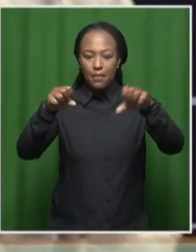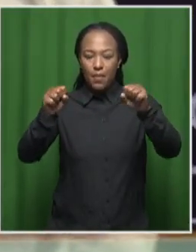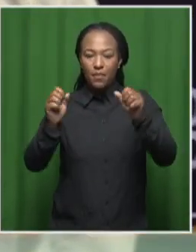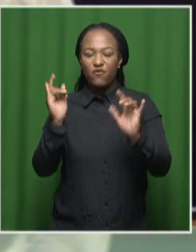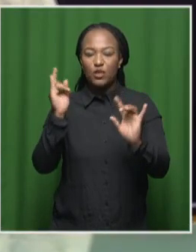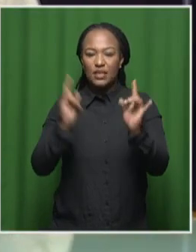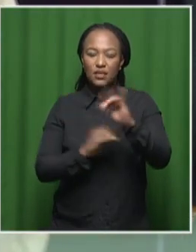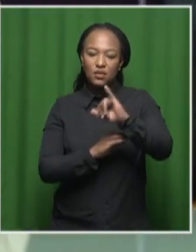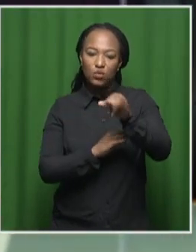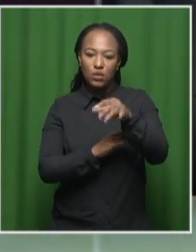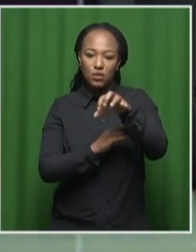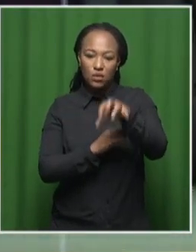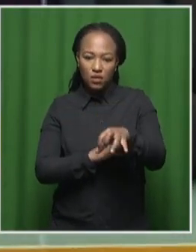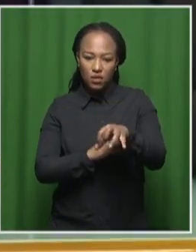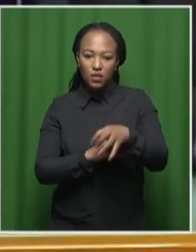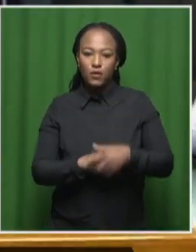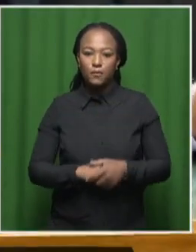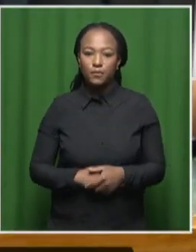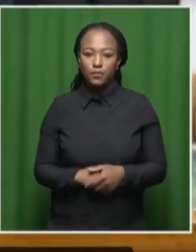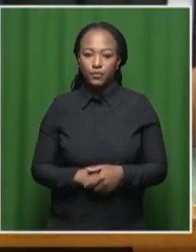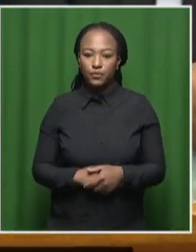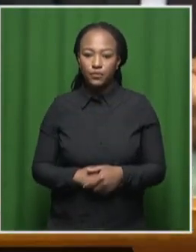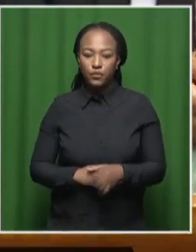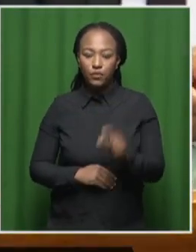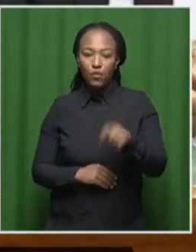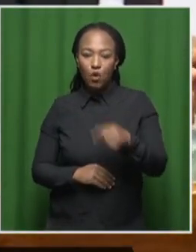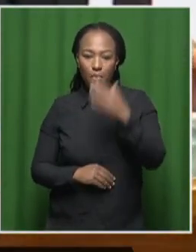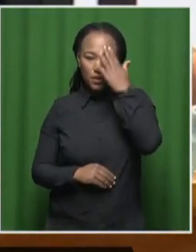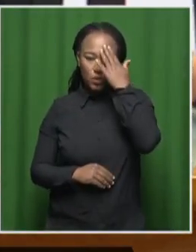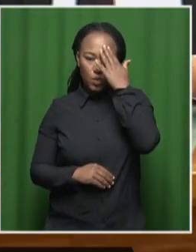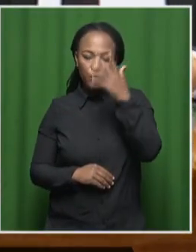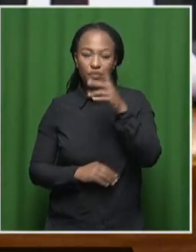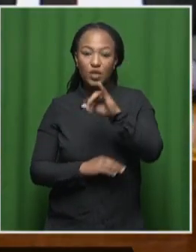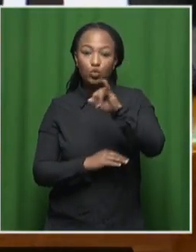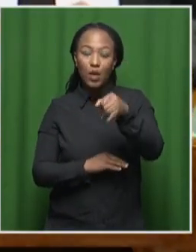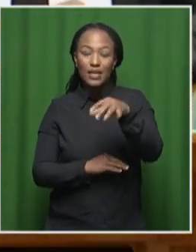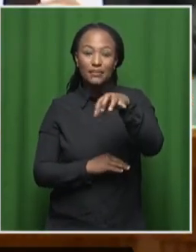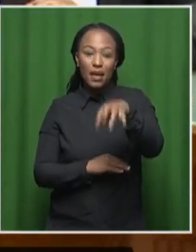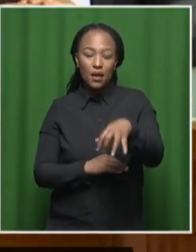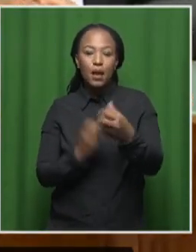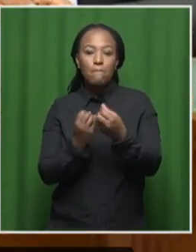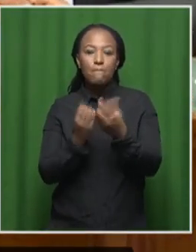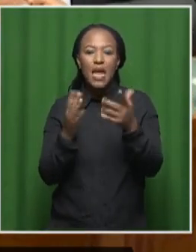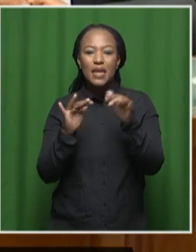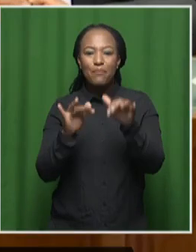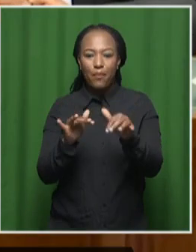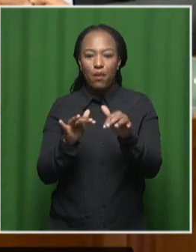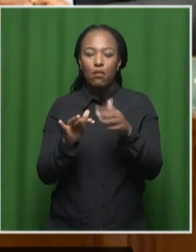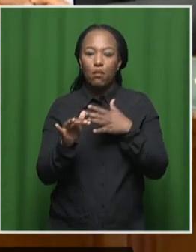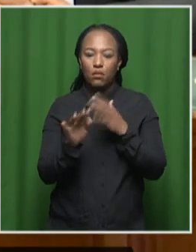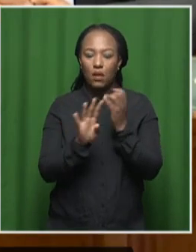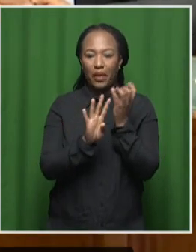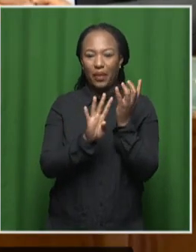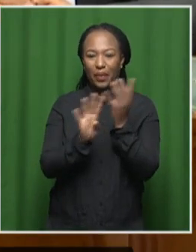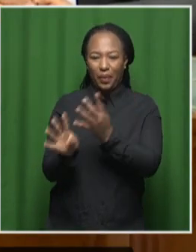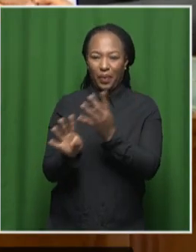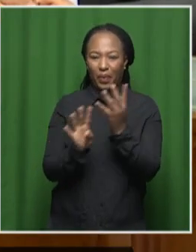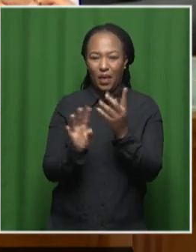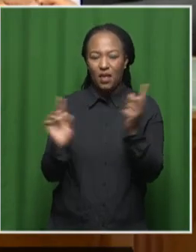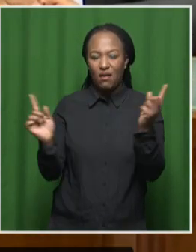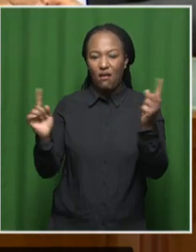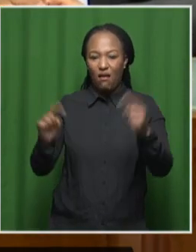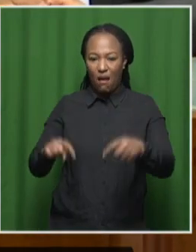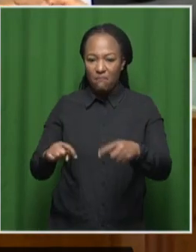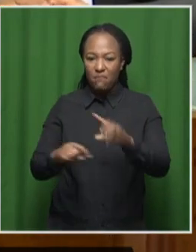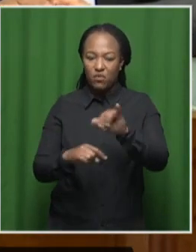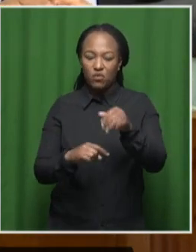Johannesburg. You must know that Johannesburg attracts a lot of people. We are in the receiving end. Ultimately, it is